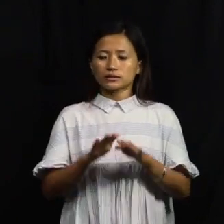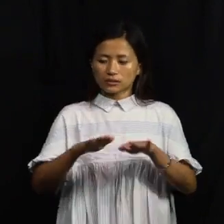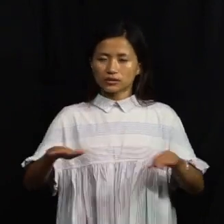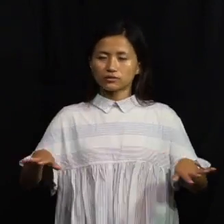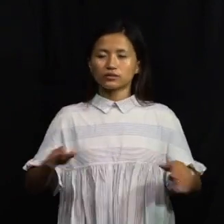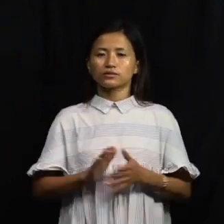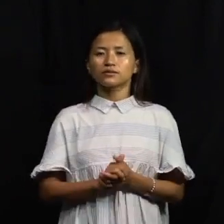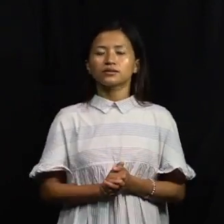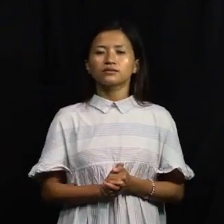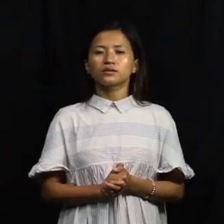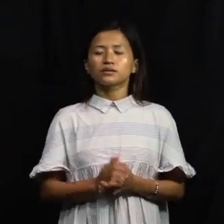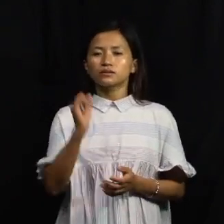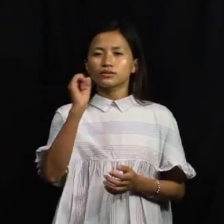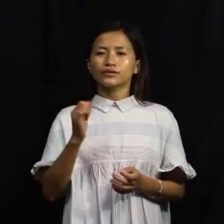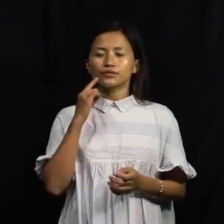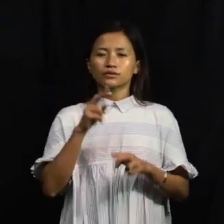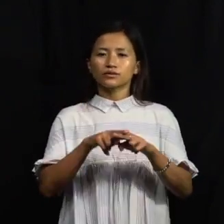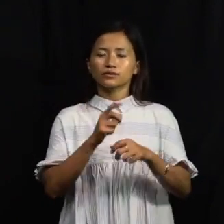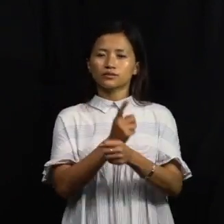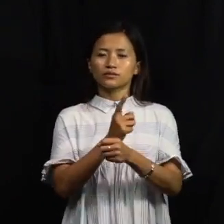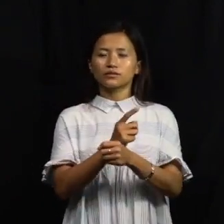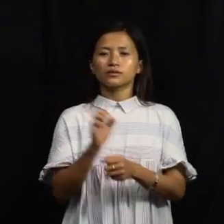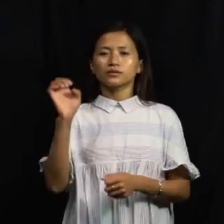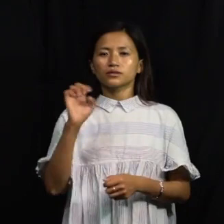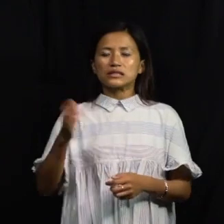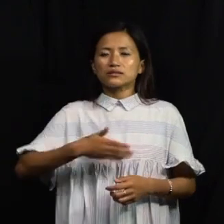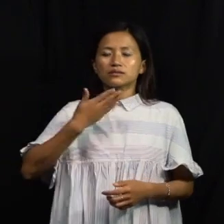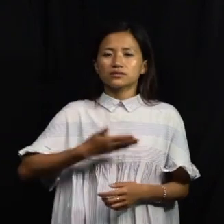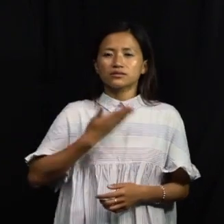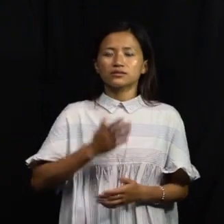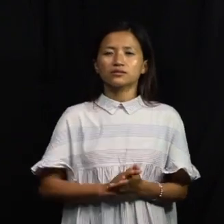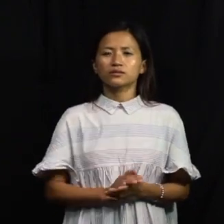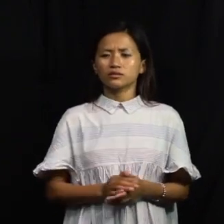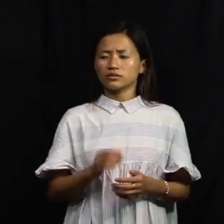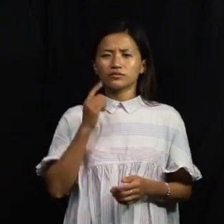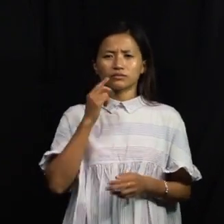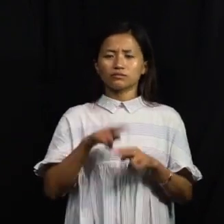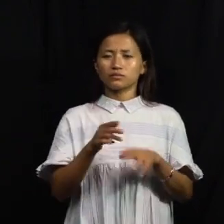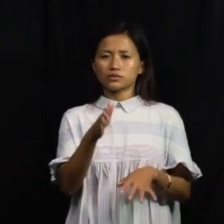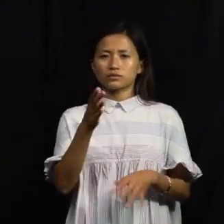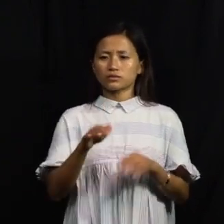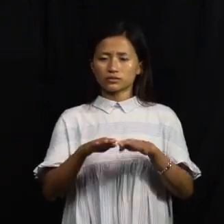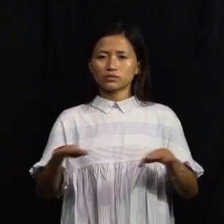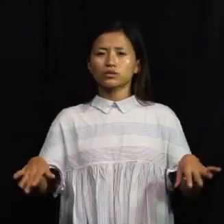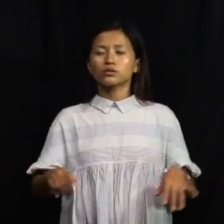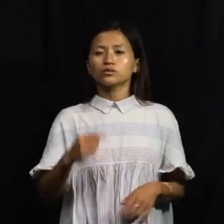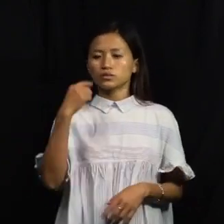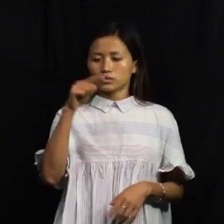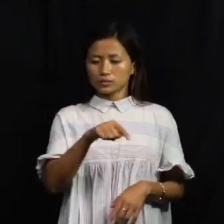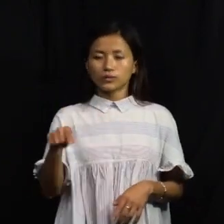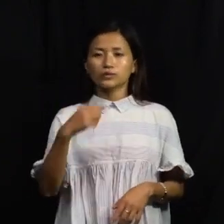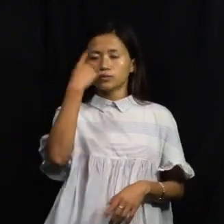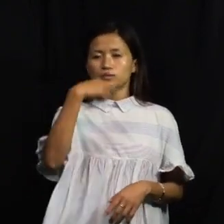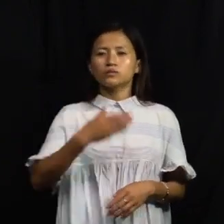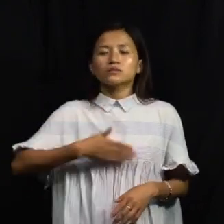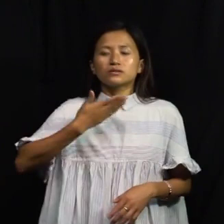student. So if we the teachers, even if we are teaching, if there's no student, then to whom will we teach,